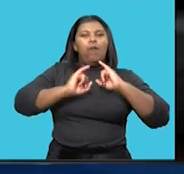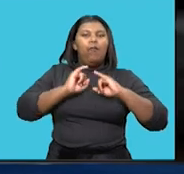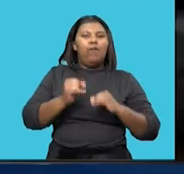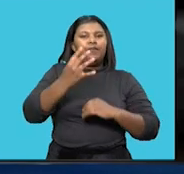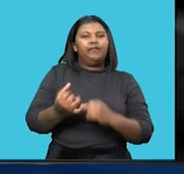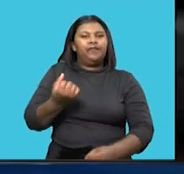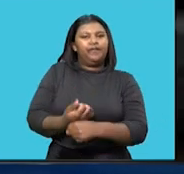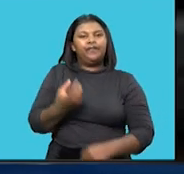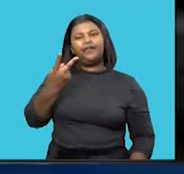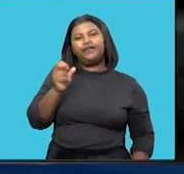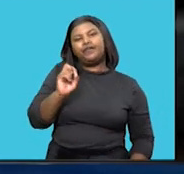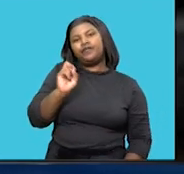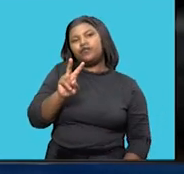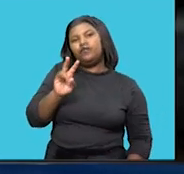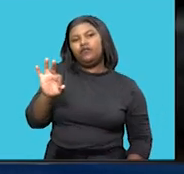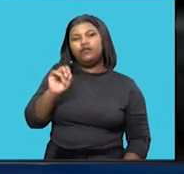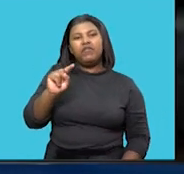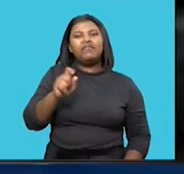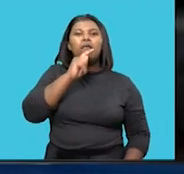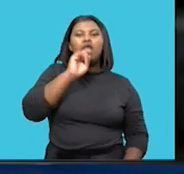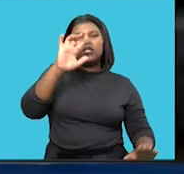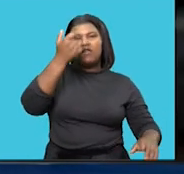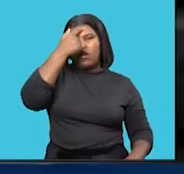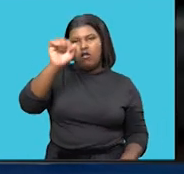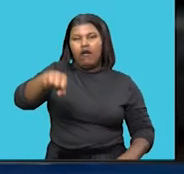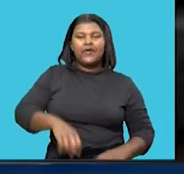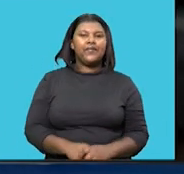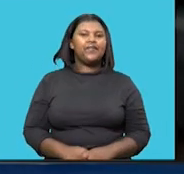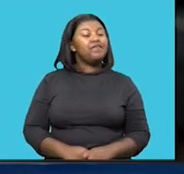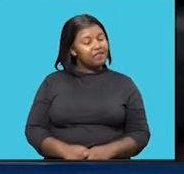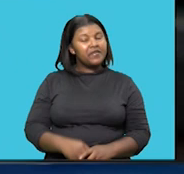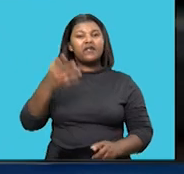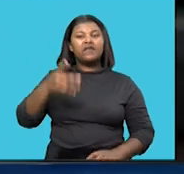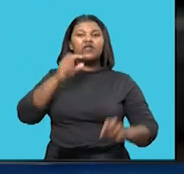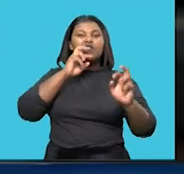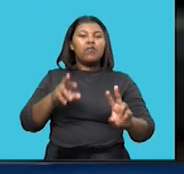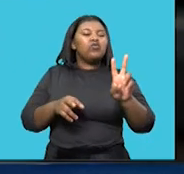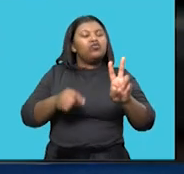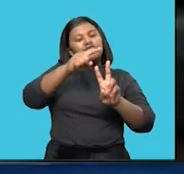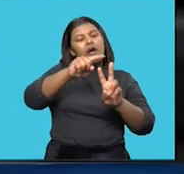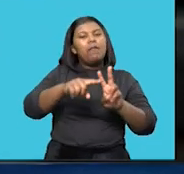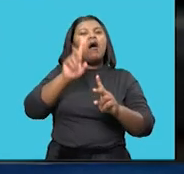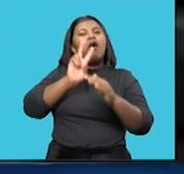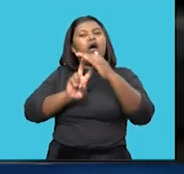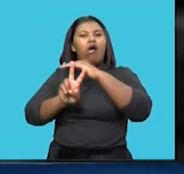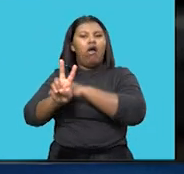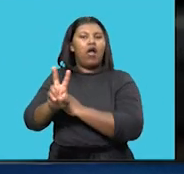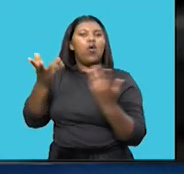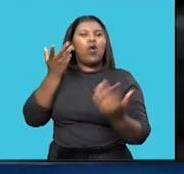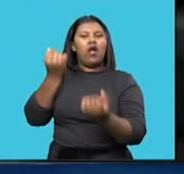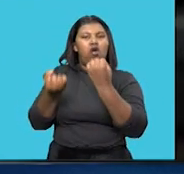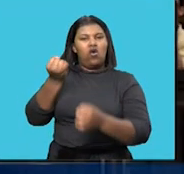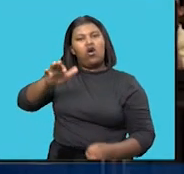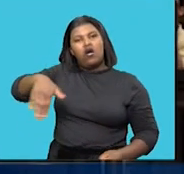at approximately 7 o'clock in the morning. It is reported that the victims were walking towards the Randburg Magistrates